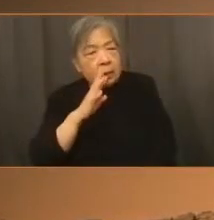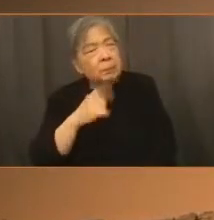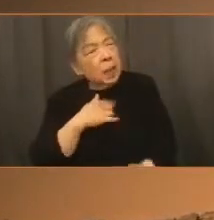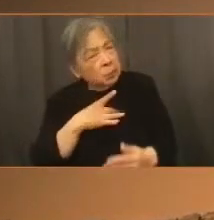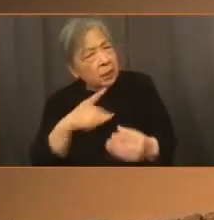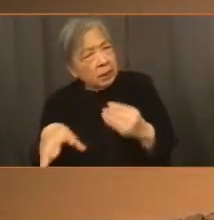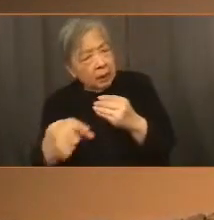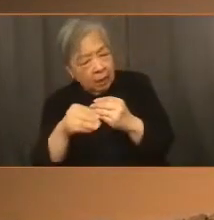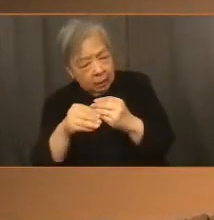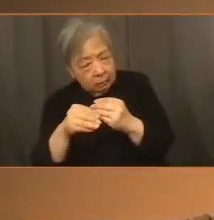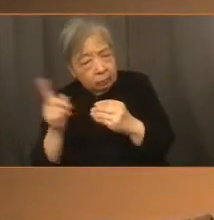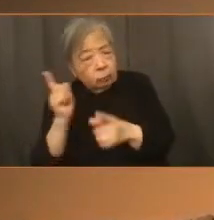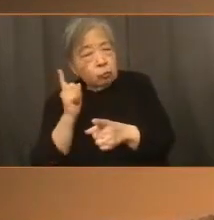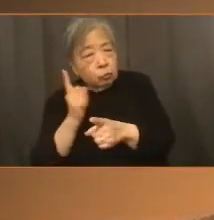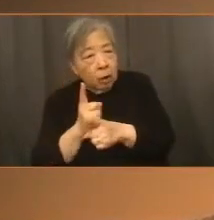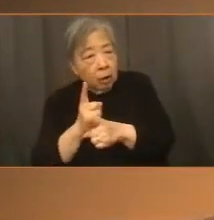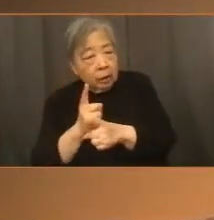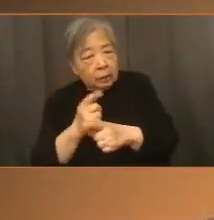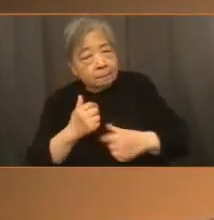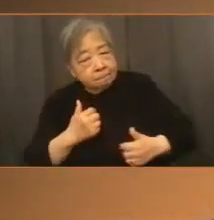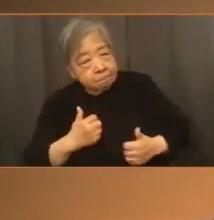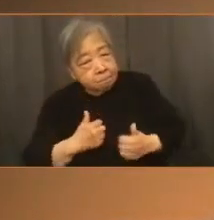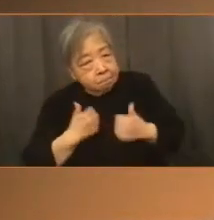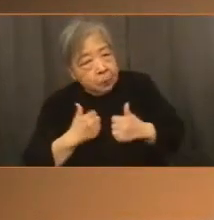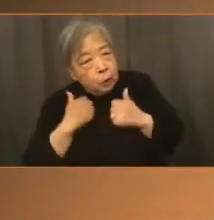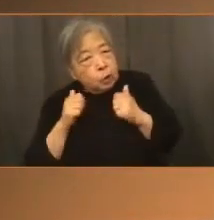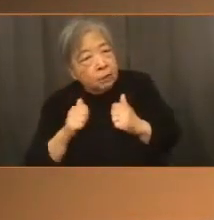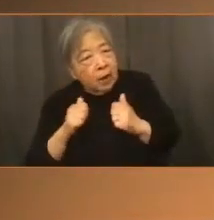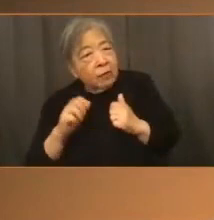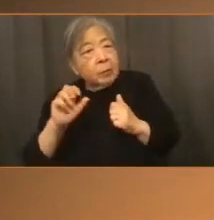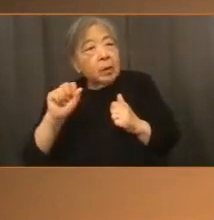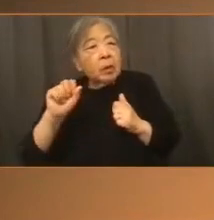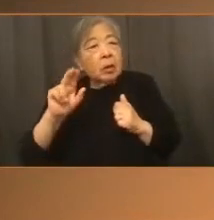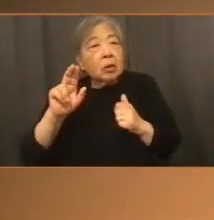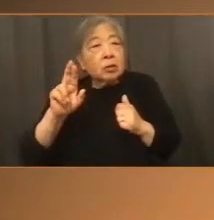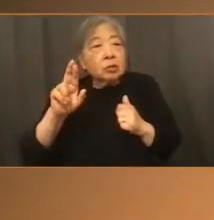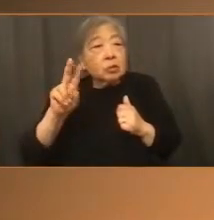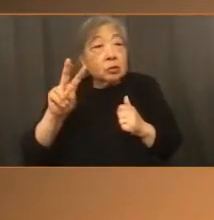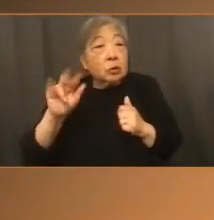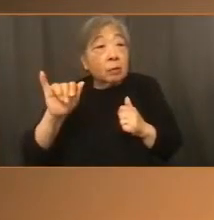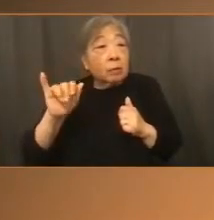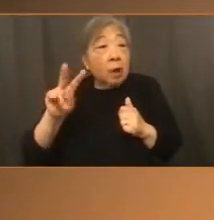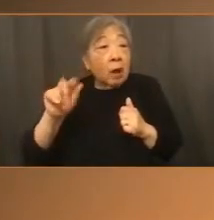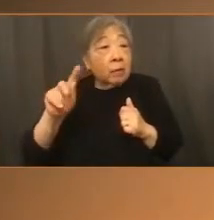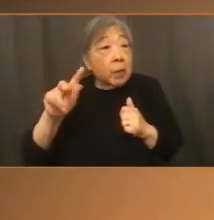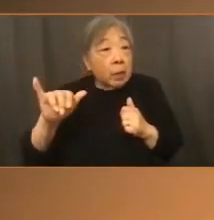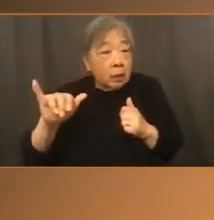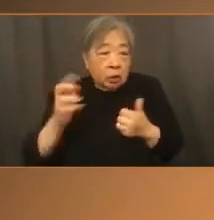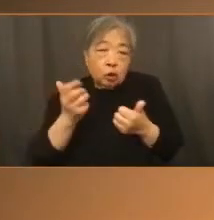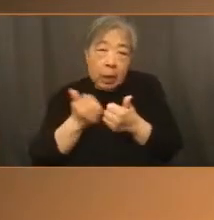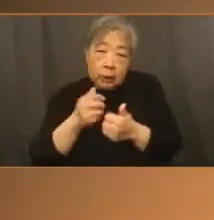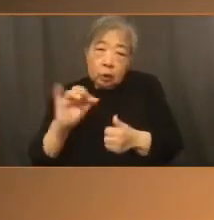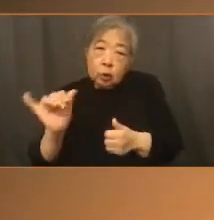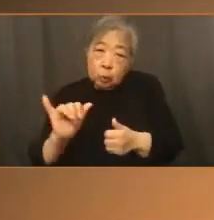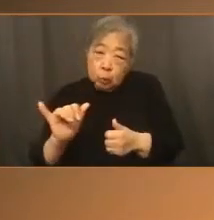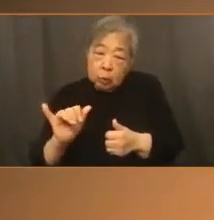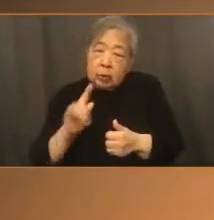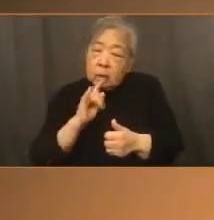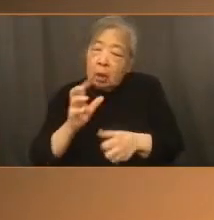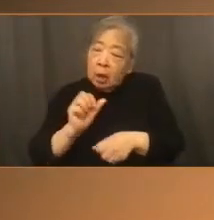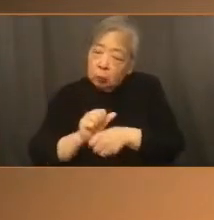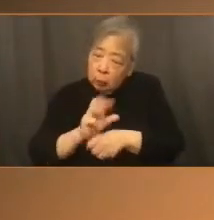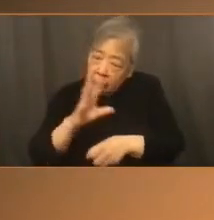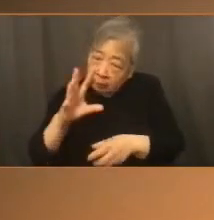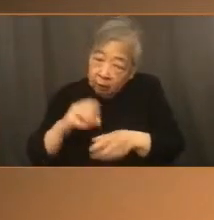right. Survivability is actually one of the bigger challenges as well. And there's a lot of work to being able to survive a cold night